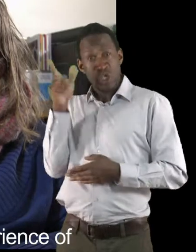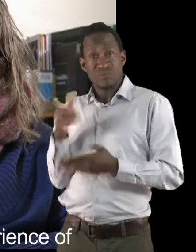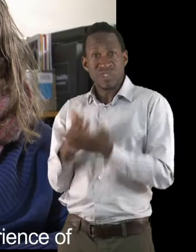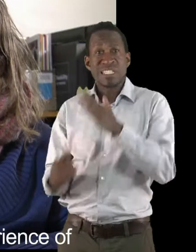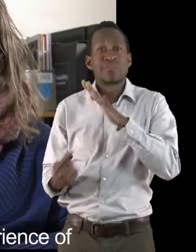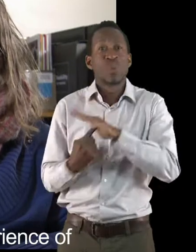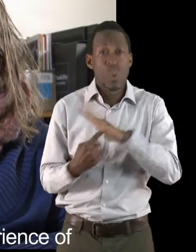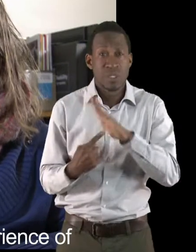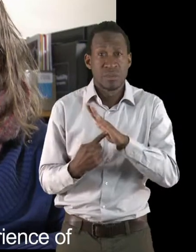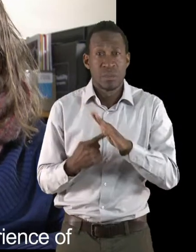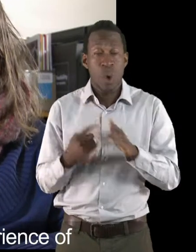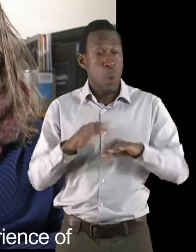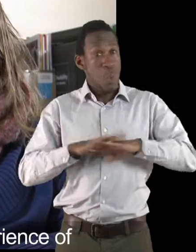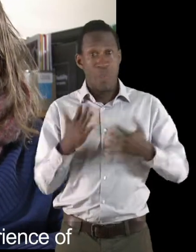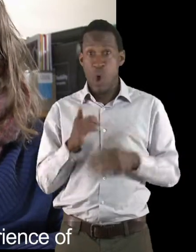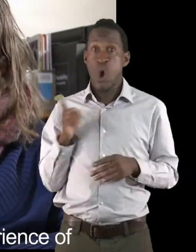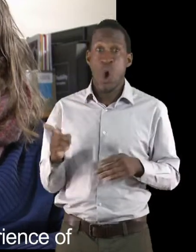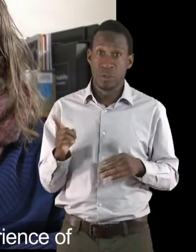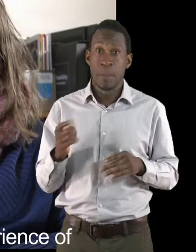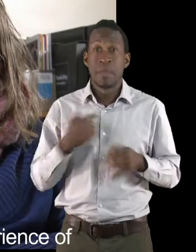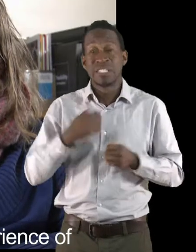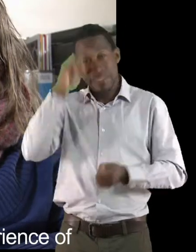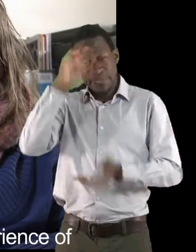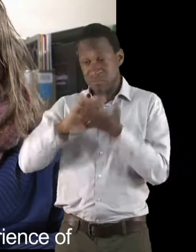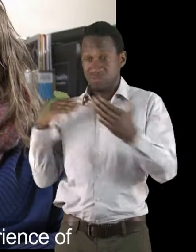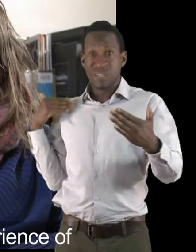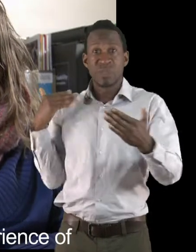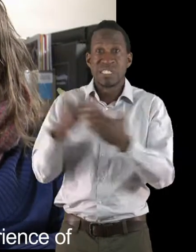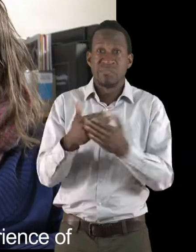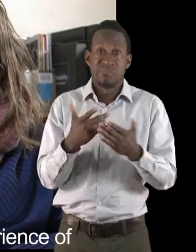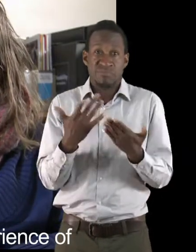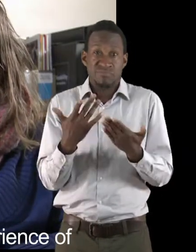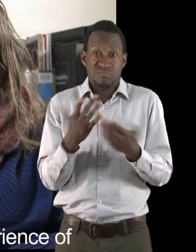my experience of education would have been